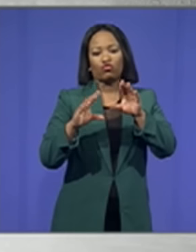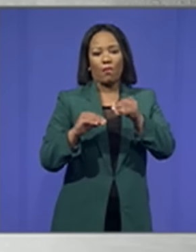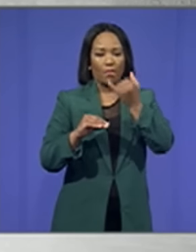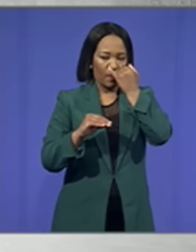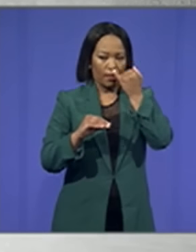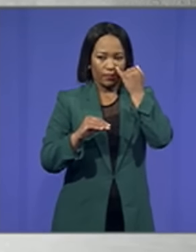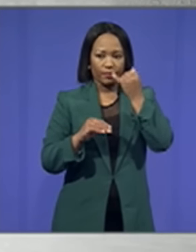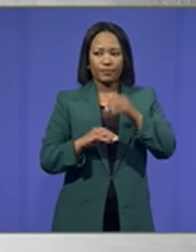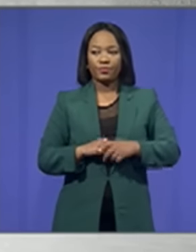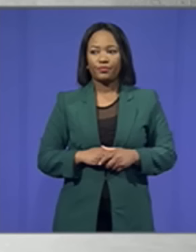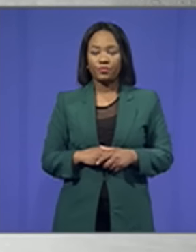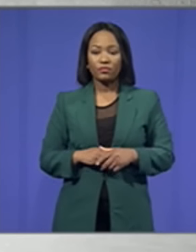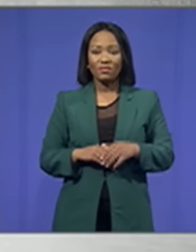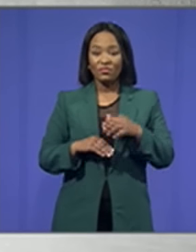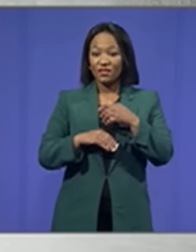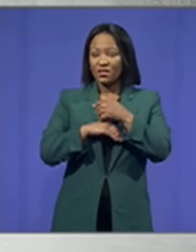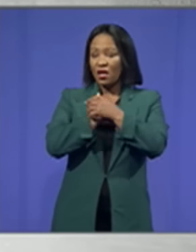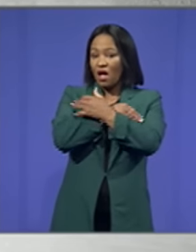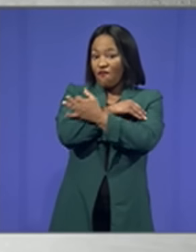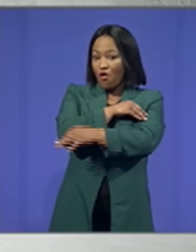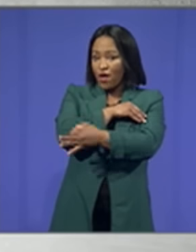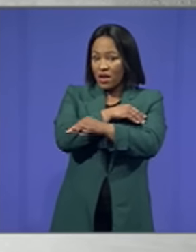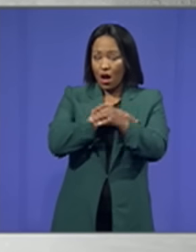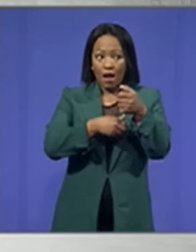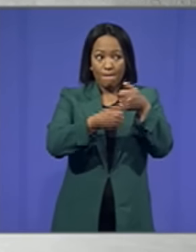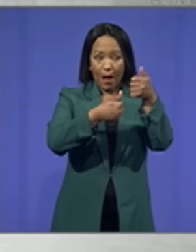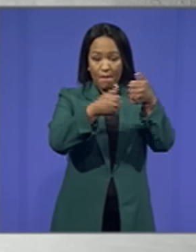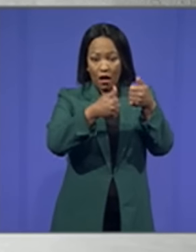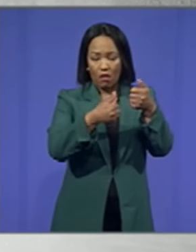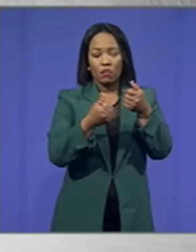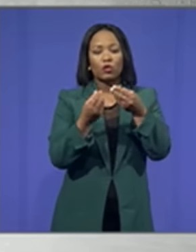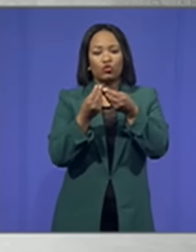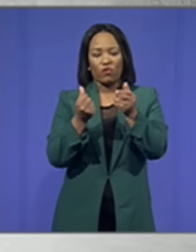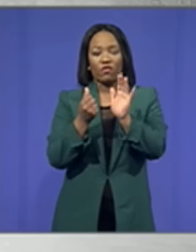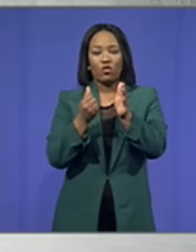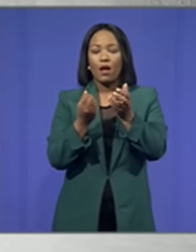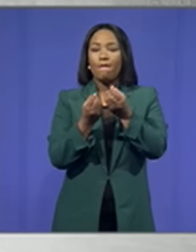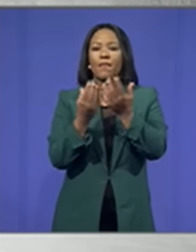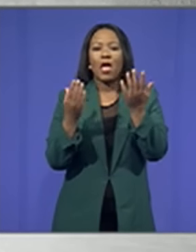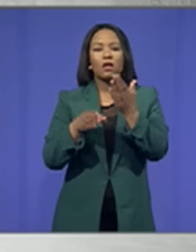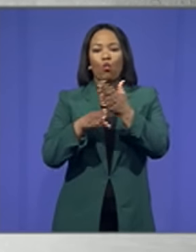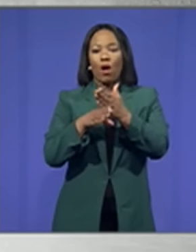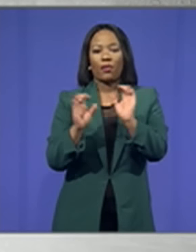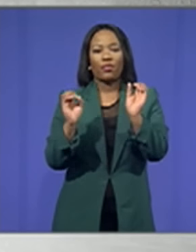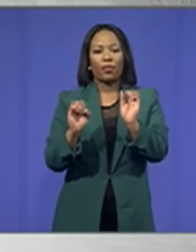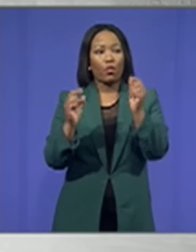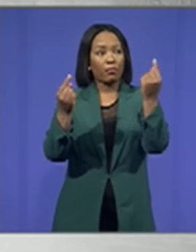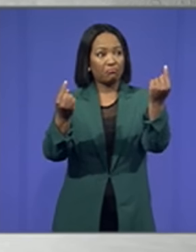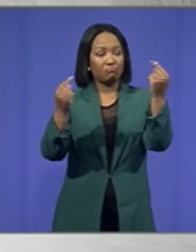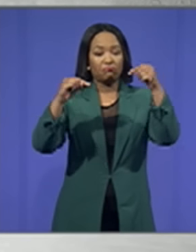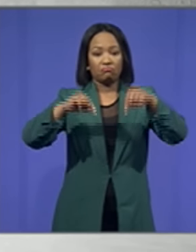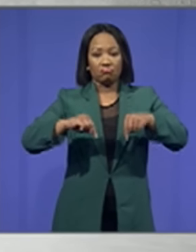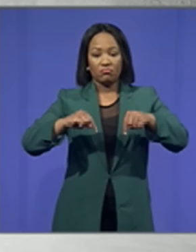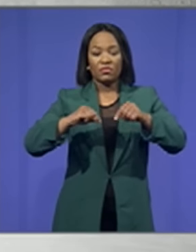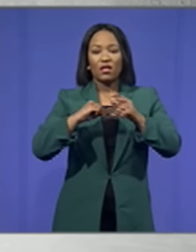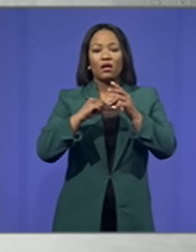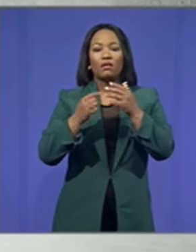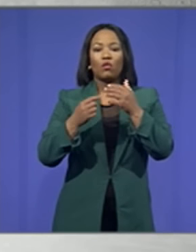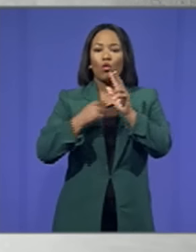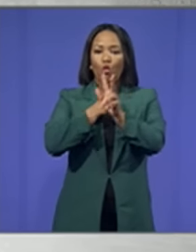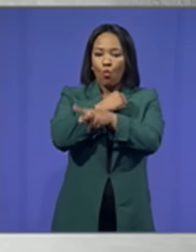Afrika Borwa e tla ba tharabollo e kgolo jale ka ga e le gore bontši jwa bona ha ba šomi se e leng gore ba setletse ka mogare ga naga ke go